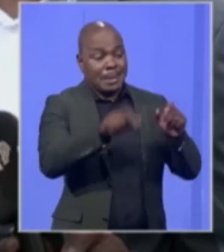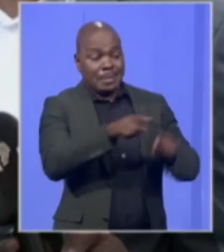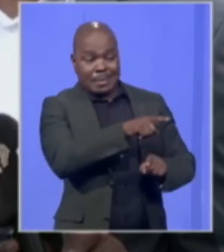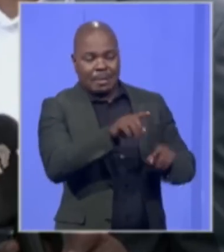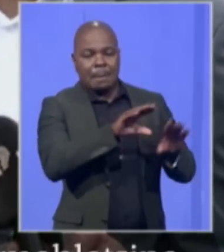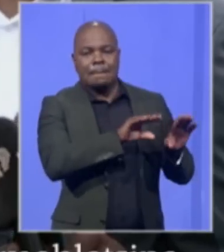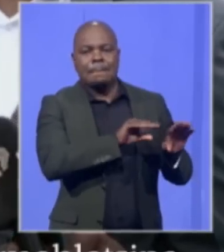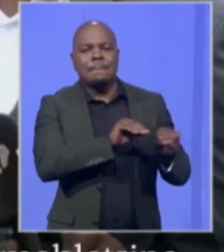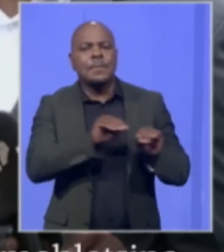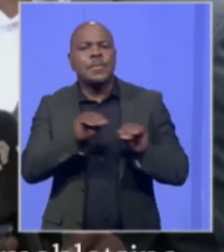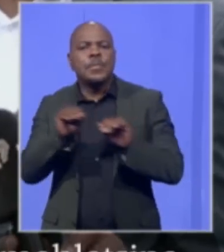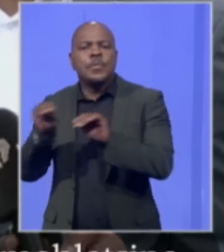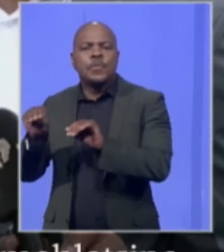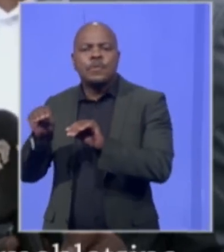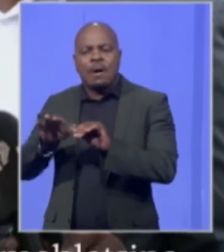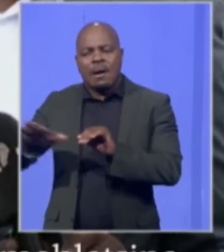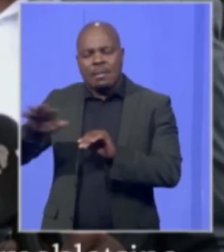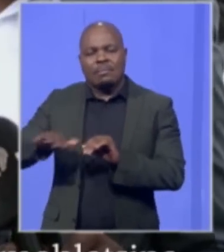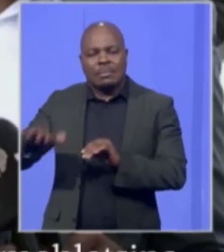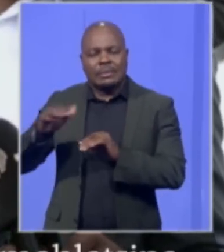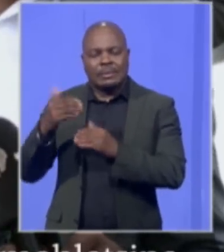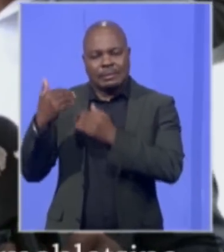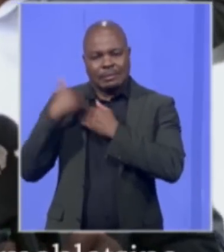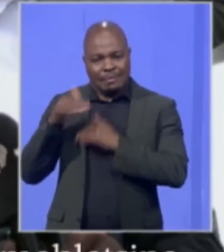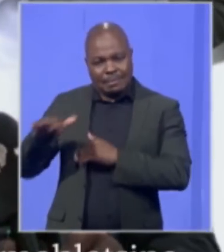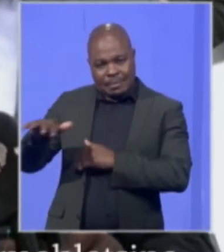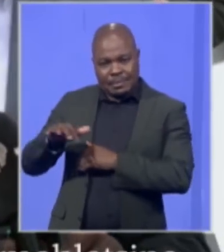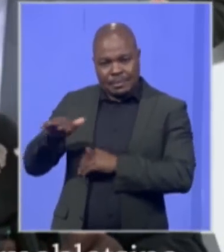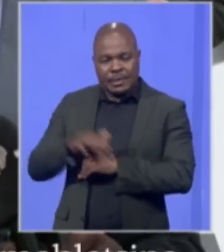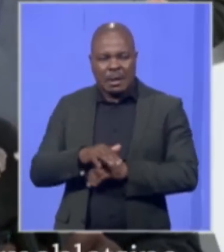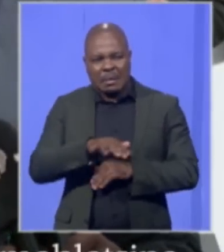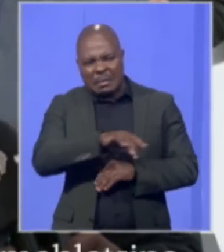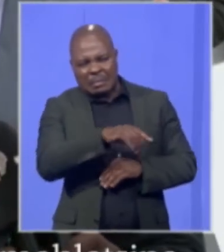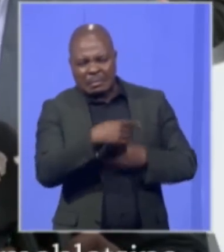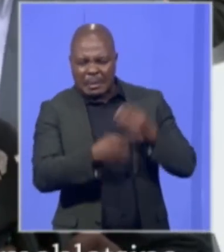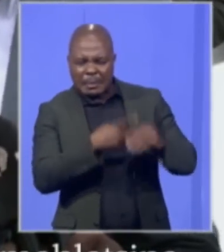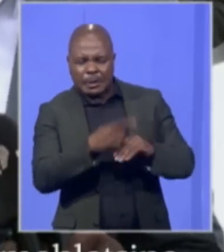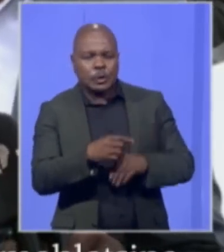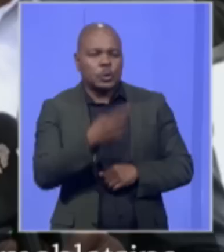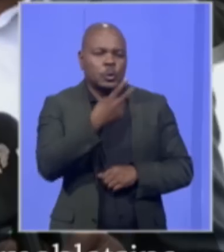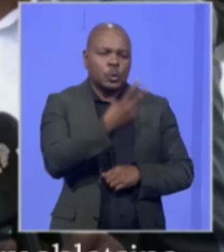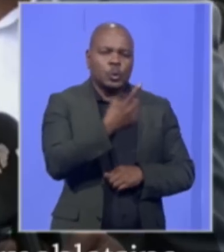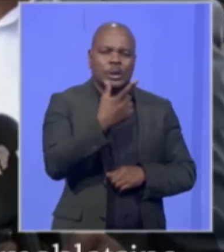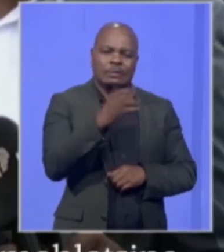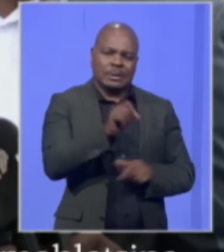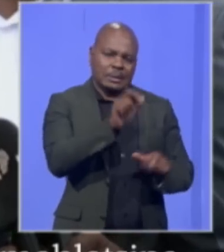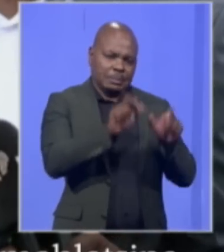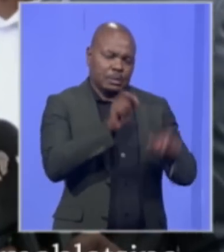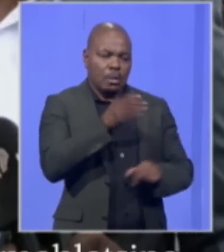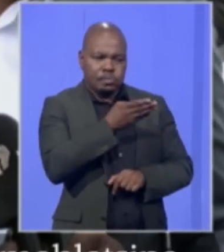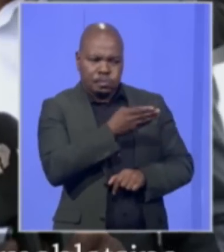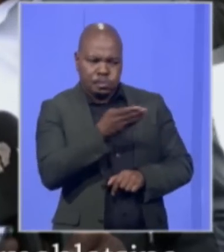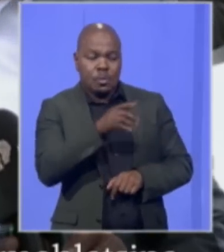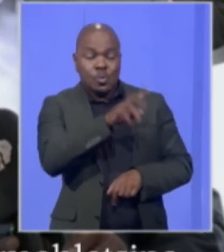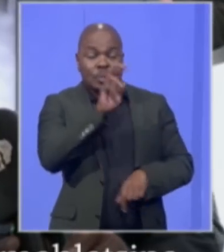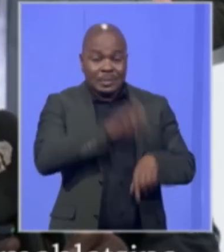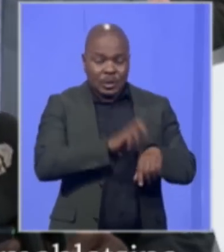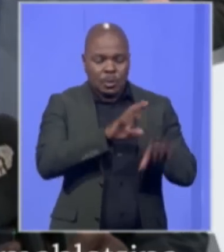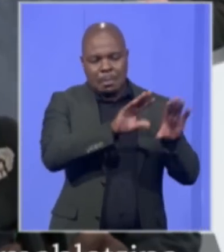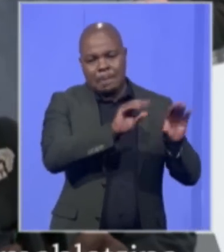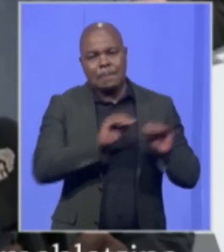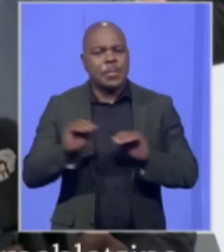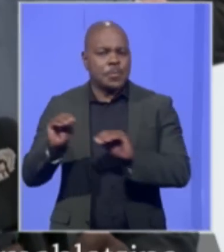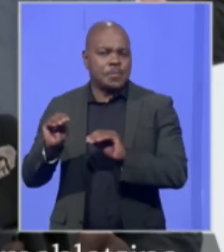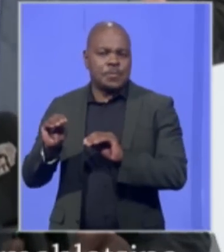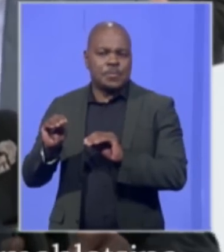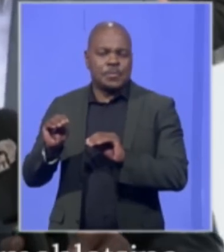these people who are here. It's the number is about 270 people who would need to be